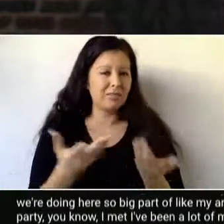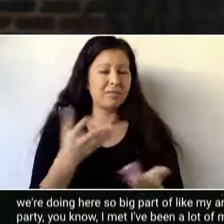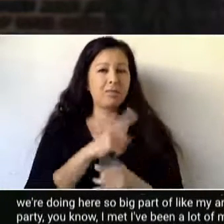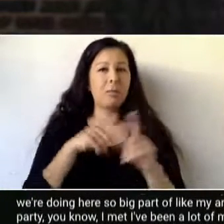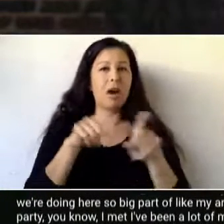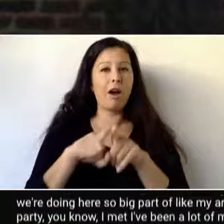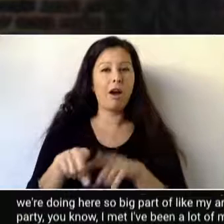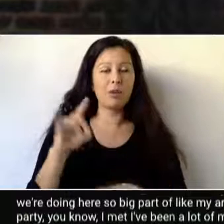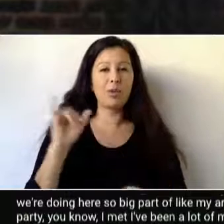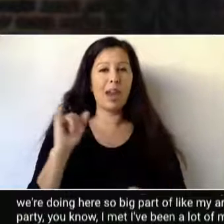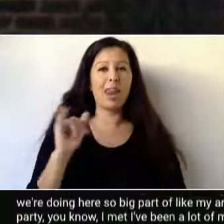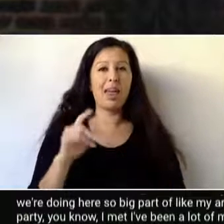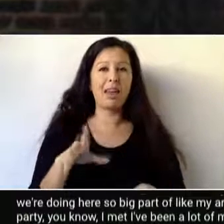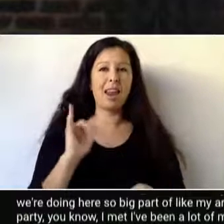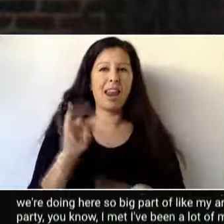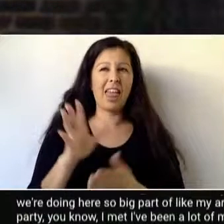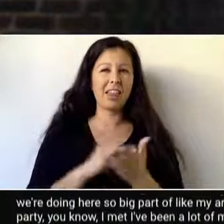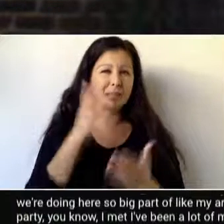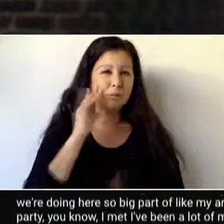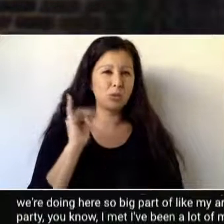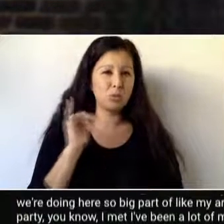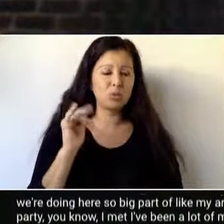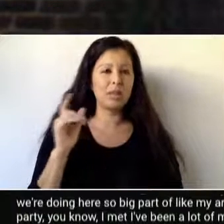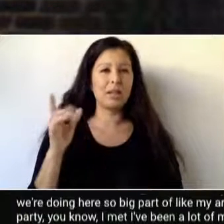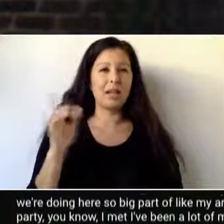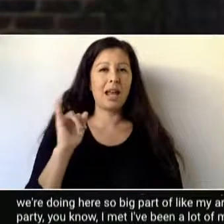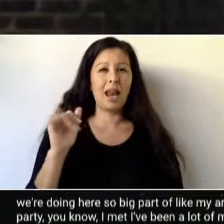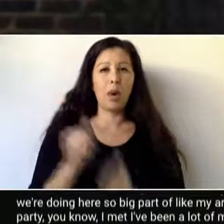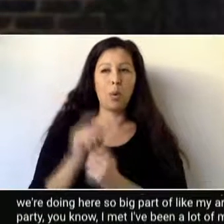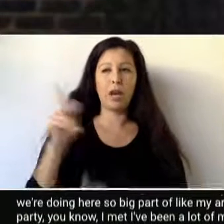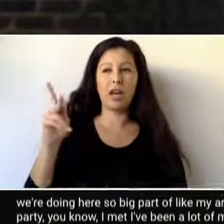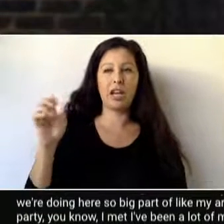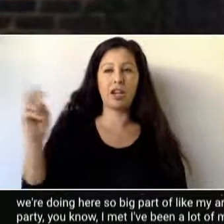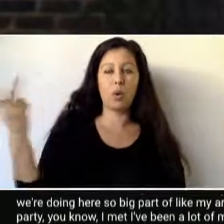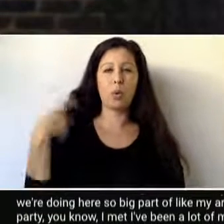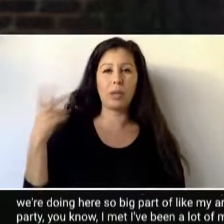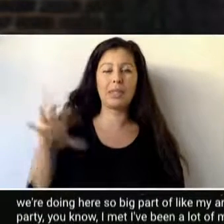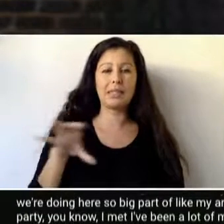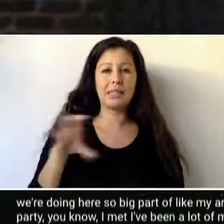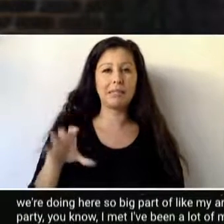But also like it's also like a learning experience too, like with Tarantino, you know,